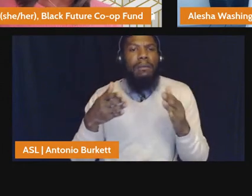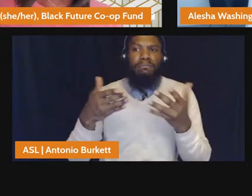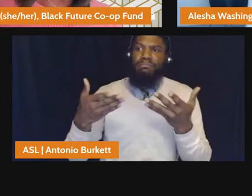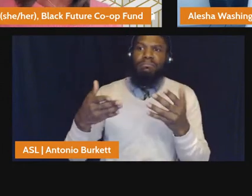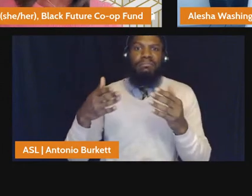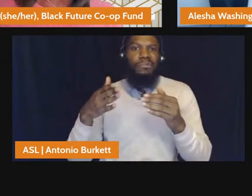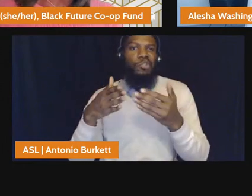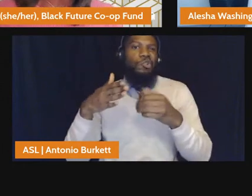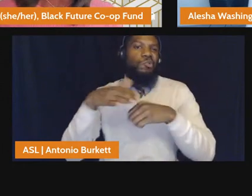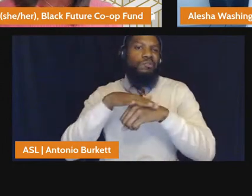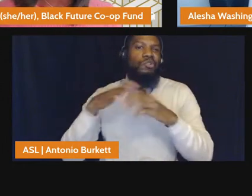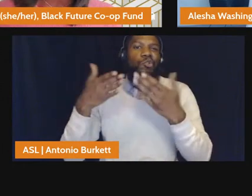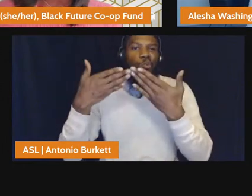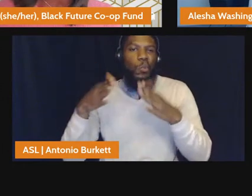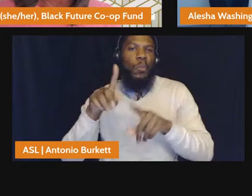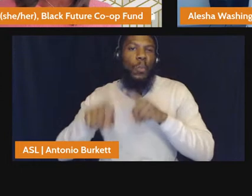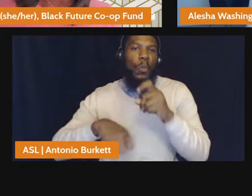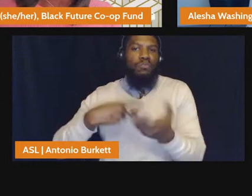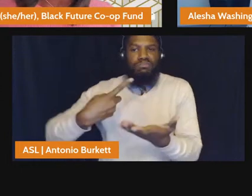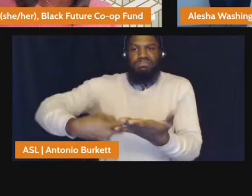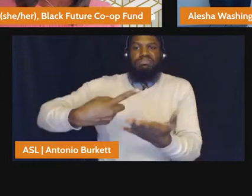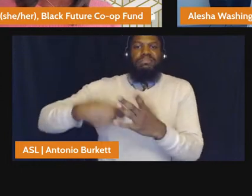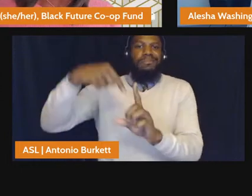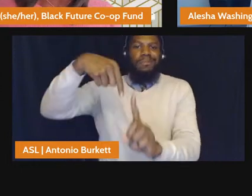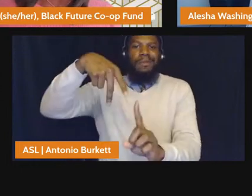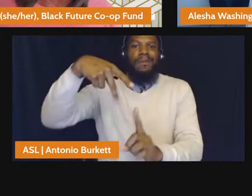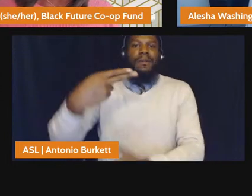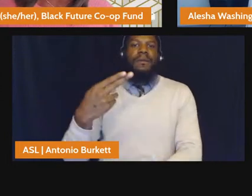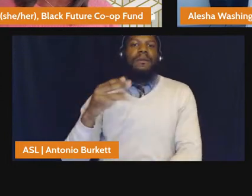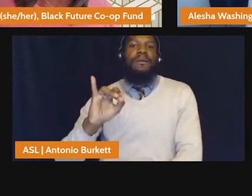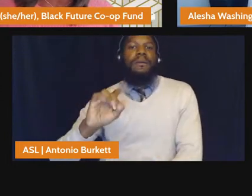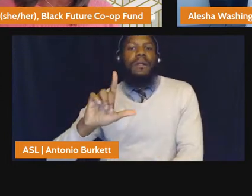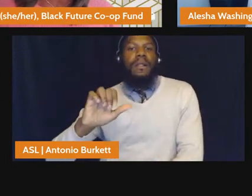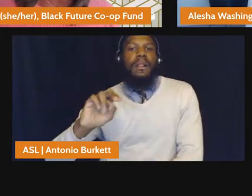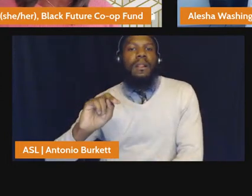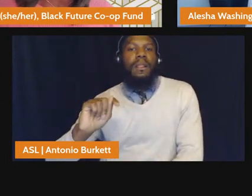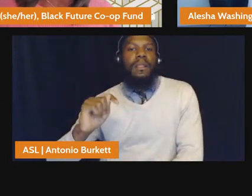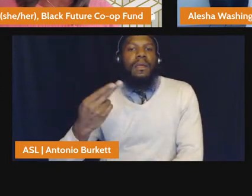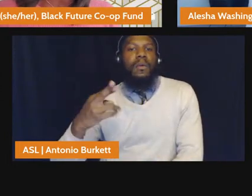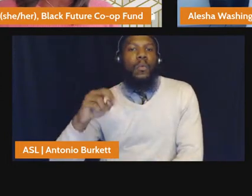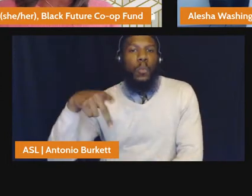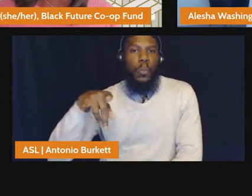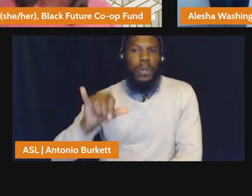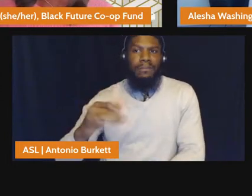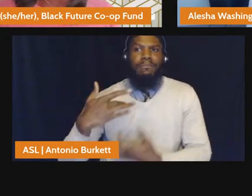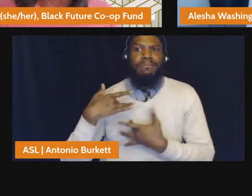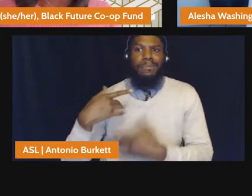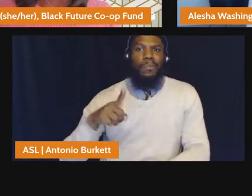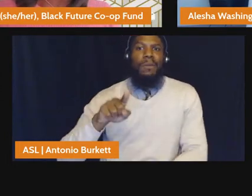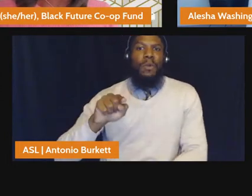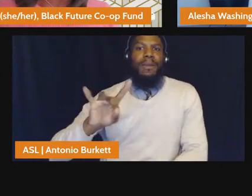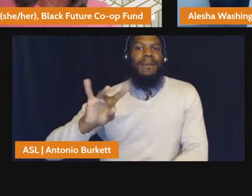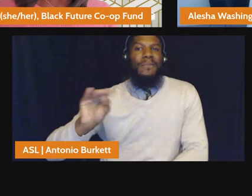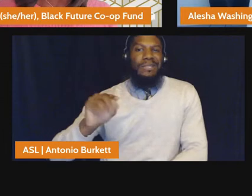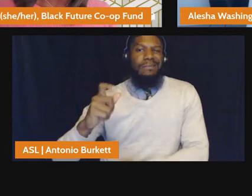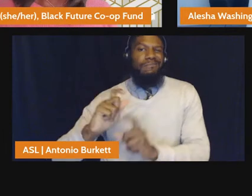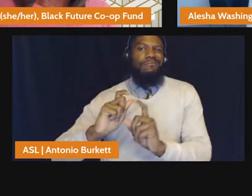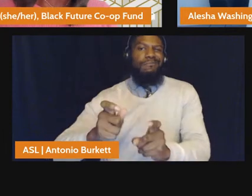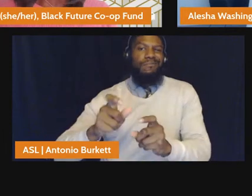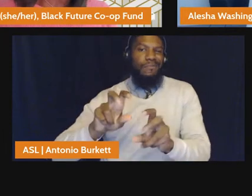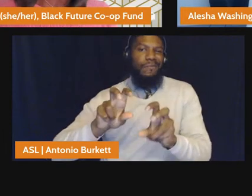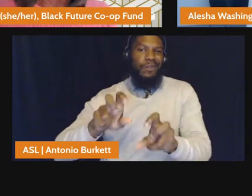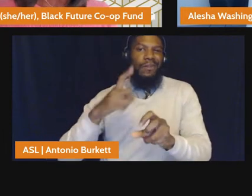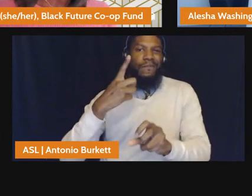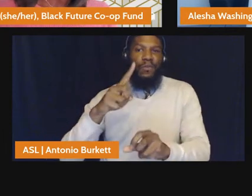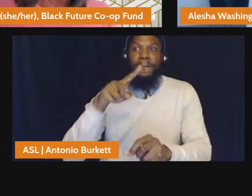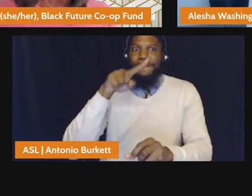talk about philanthropy. We know that traditional philanthropy has only invested 1.8% in Black-led organizations,